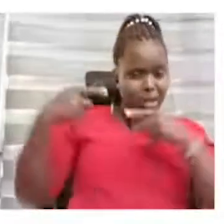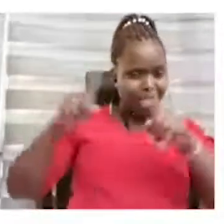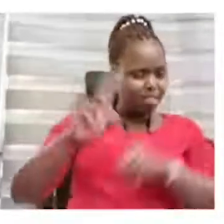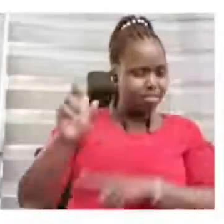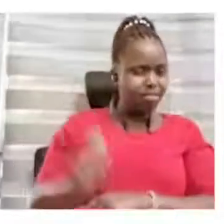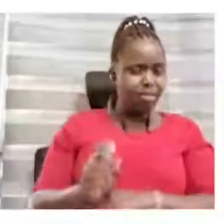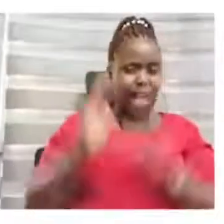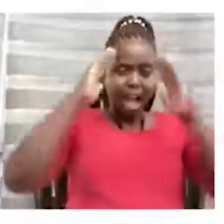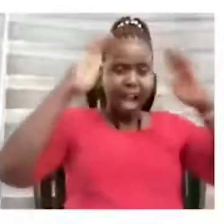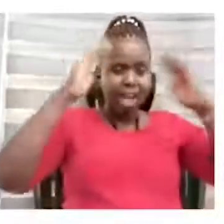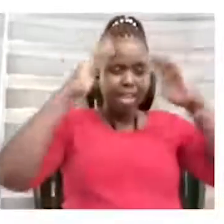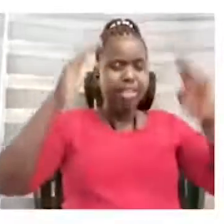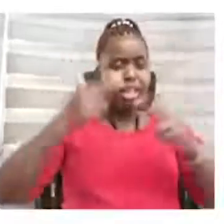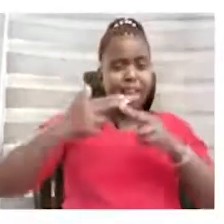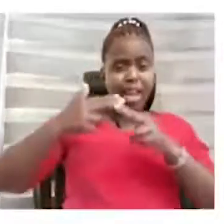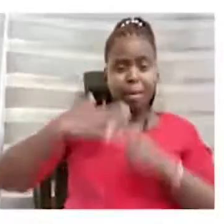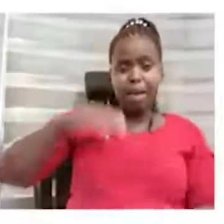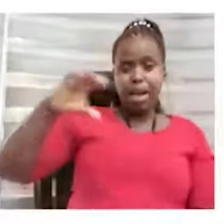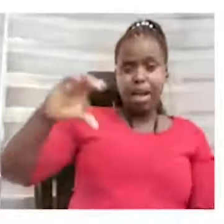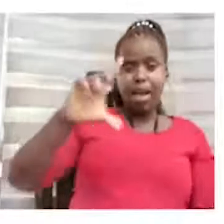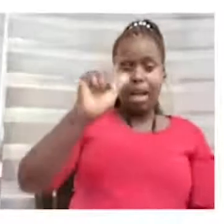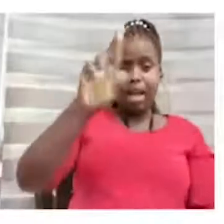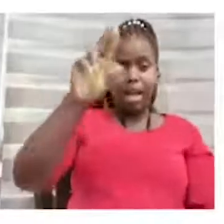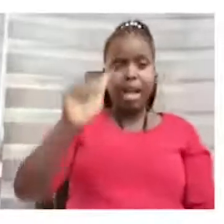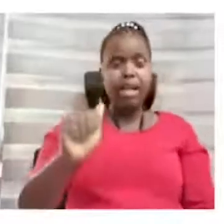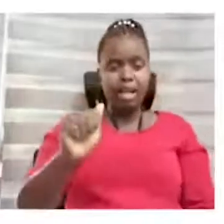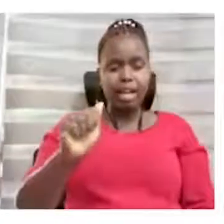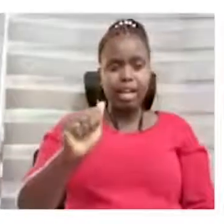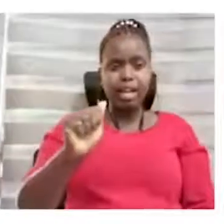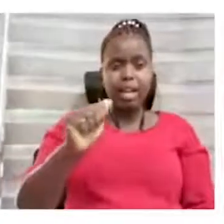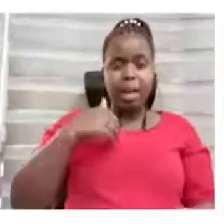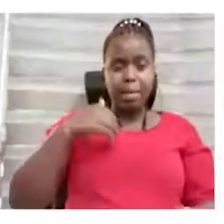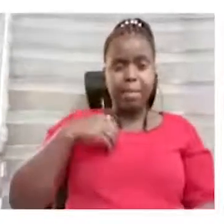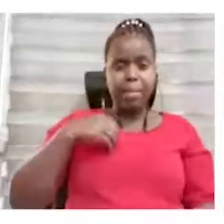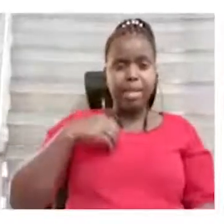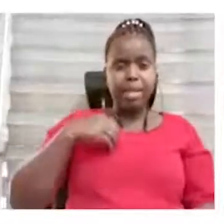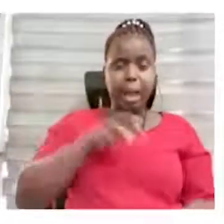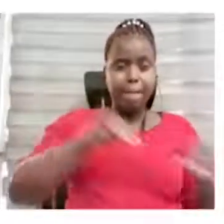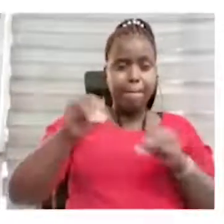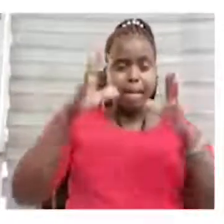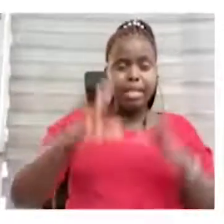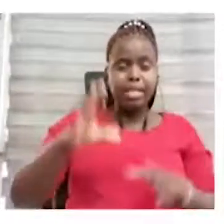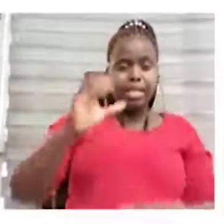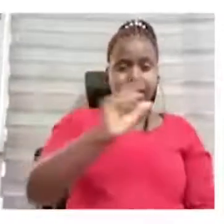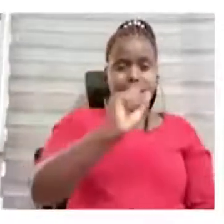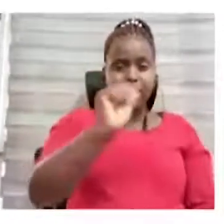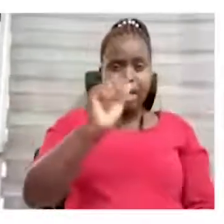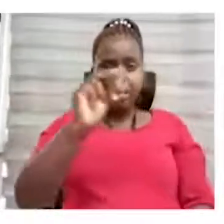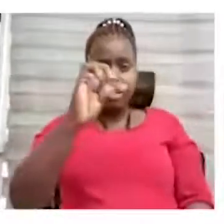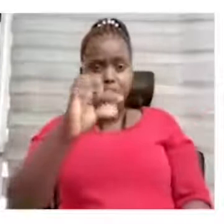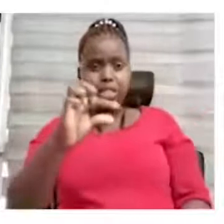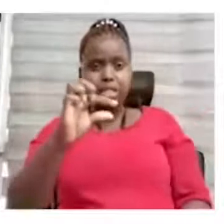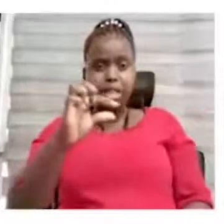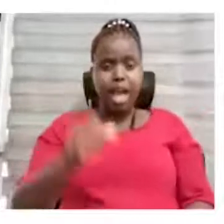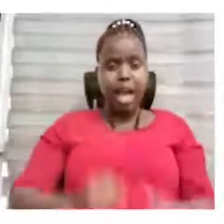everyone. My name is Clara Aranda, and I'm an Insights Manager for the GSMA Assistive Tech Program. This is